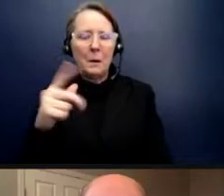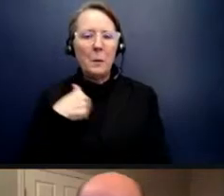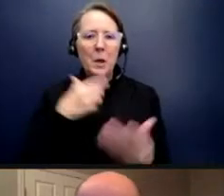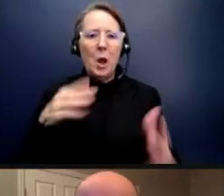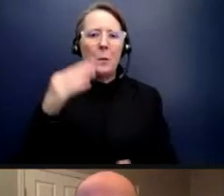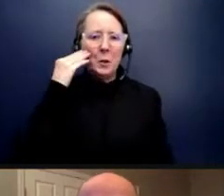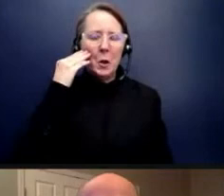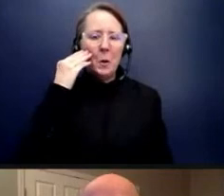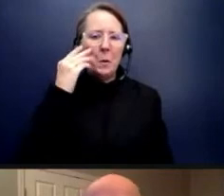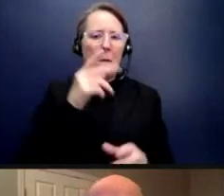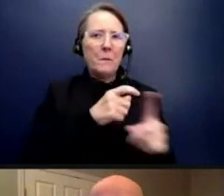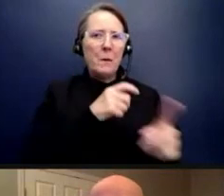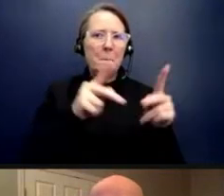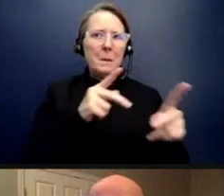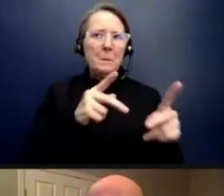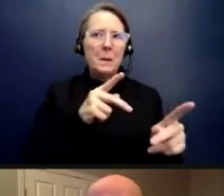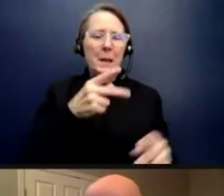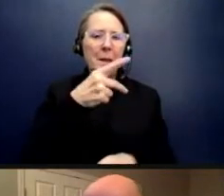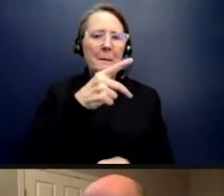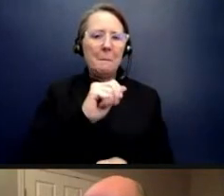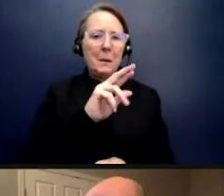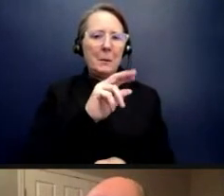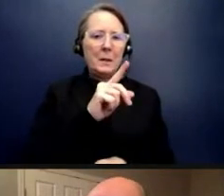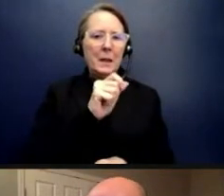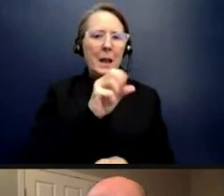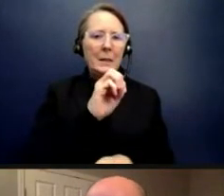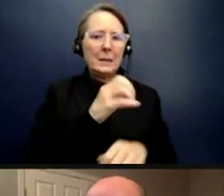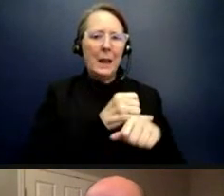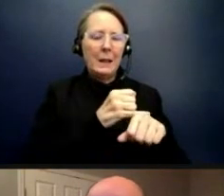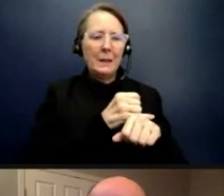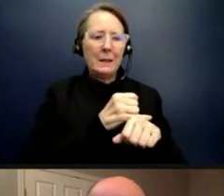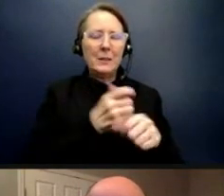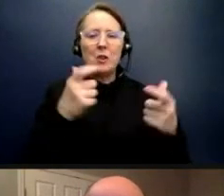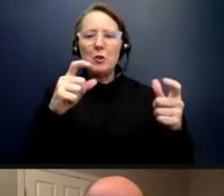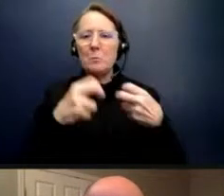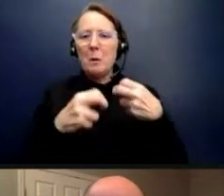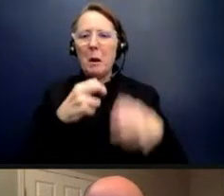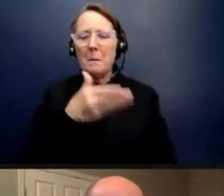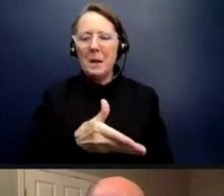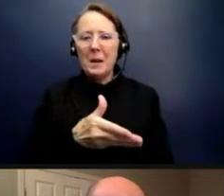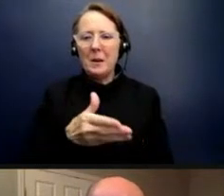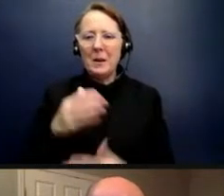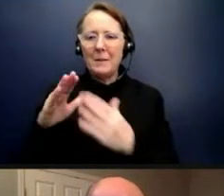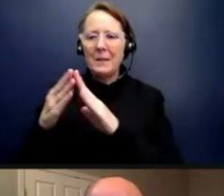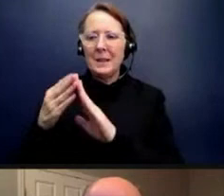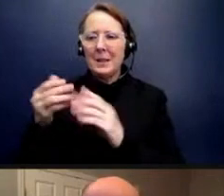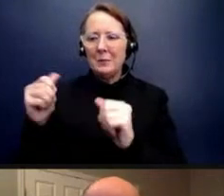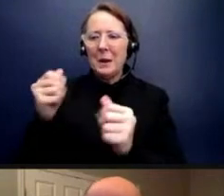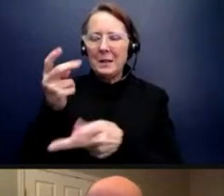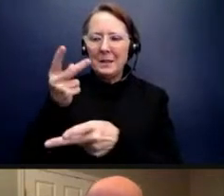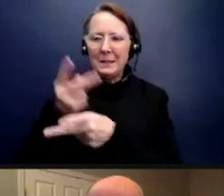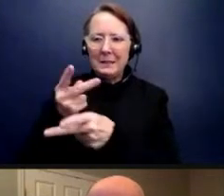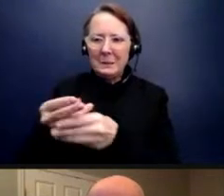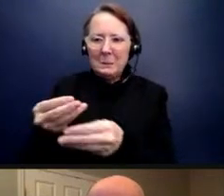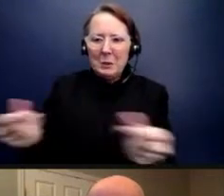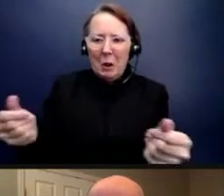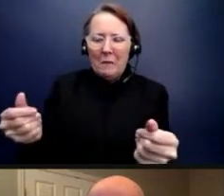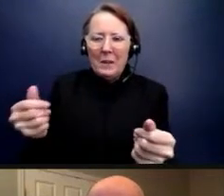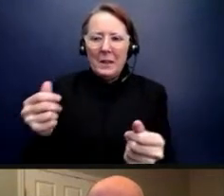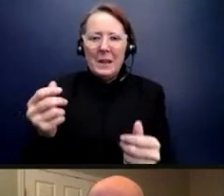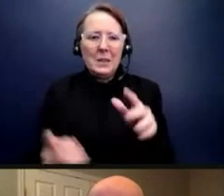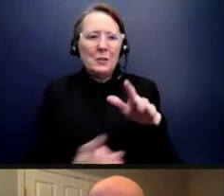Island, there's been a huge problem there, and the city keeps trying to take care of it, and it keeps festering